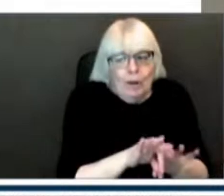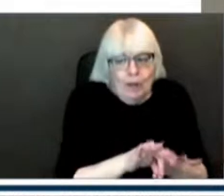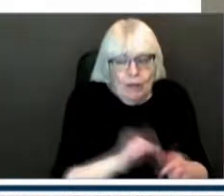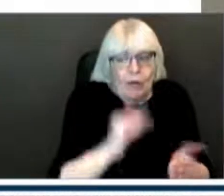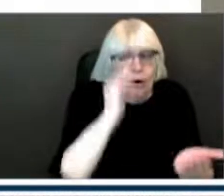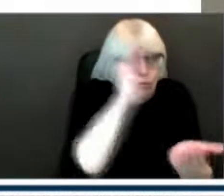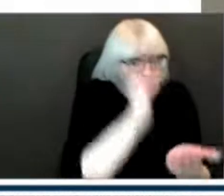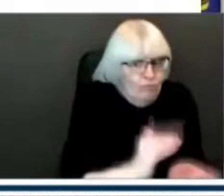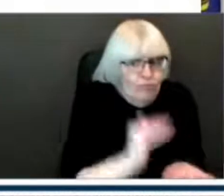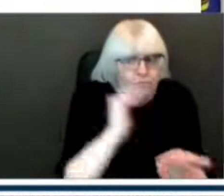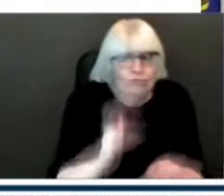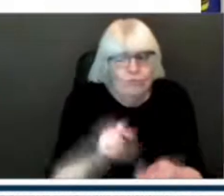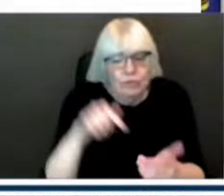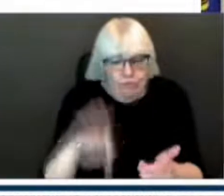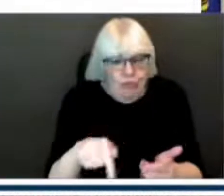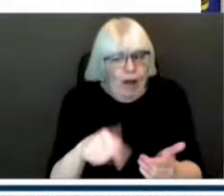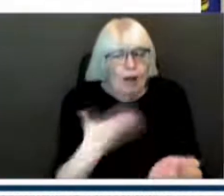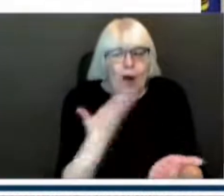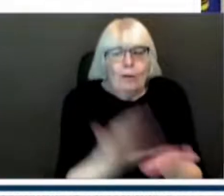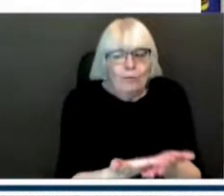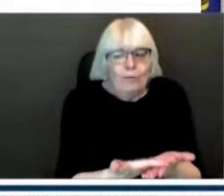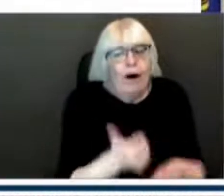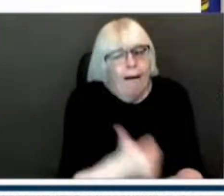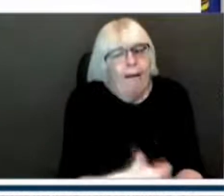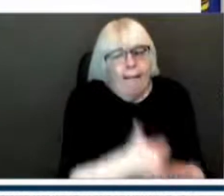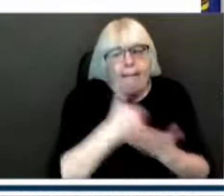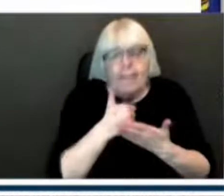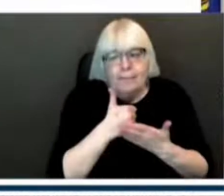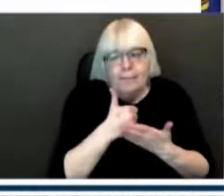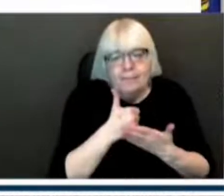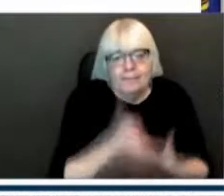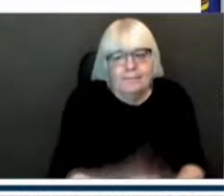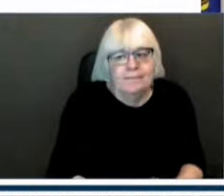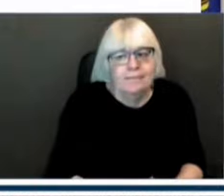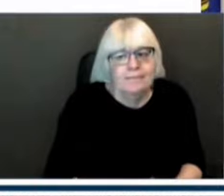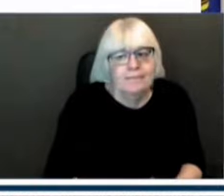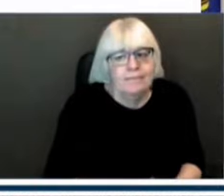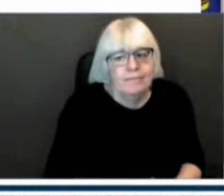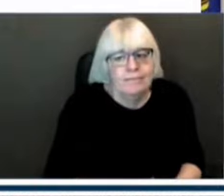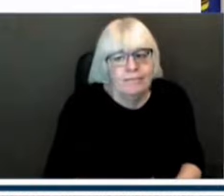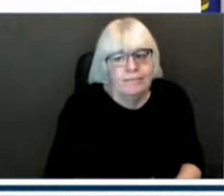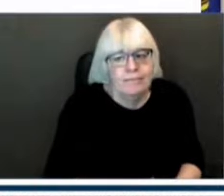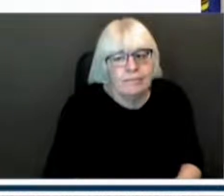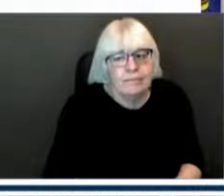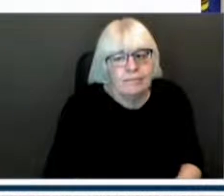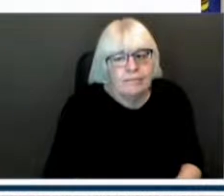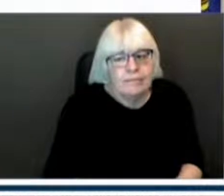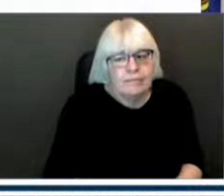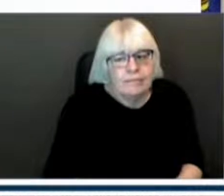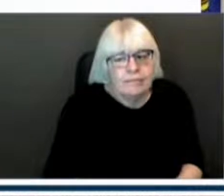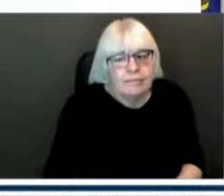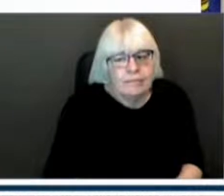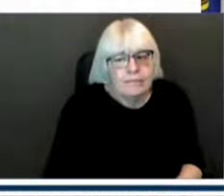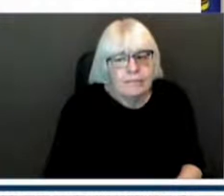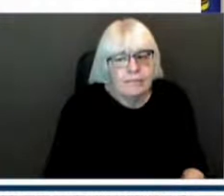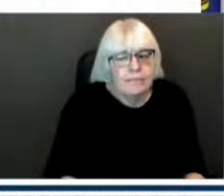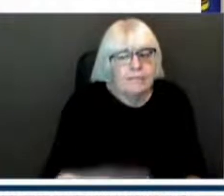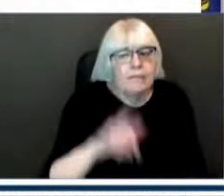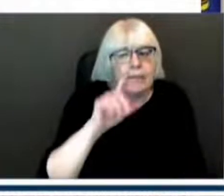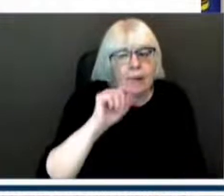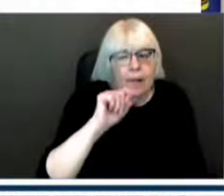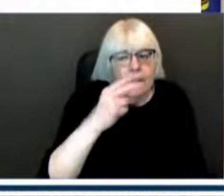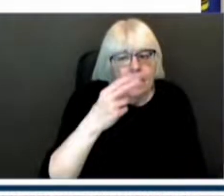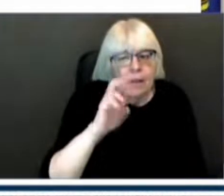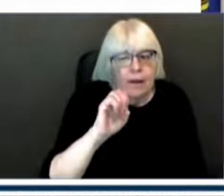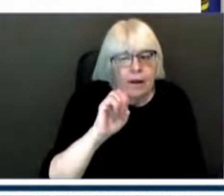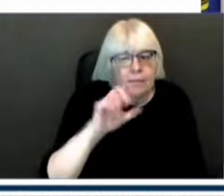infection. Next, we'll go to Pat Healy from the Laker. Go ahead, Pat. Hi, Dr. Strang. If you